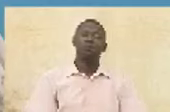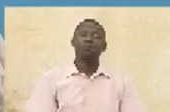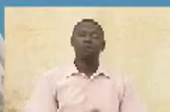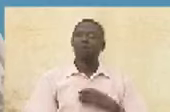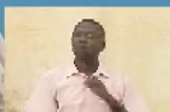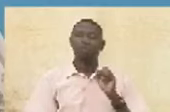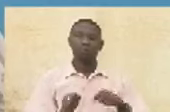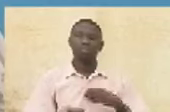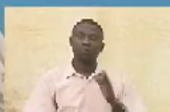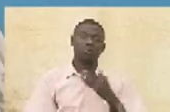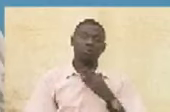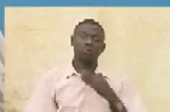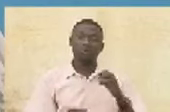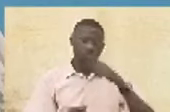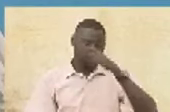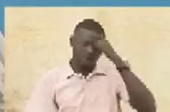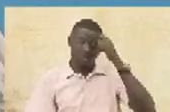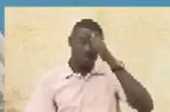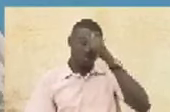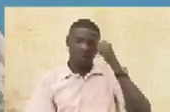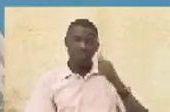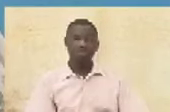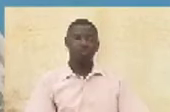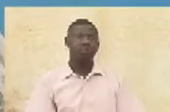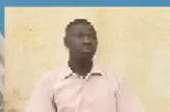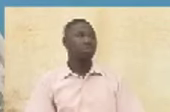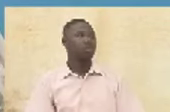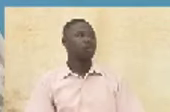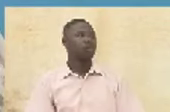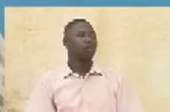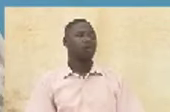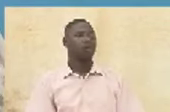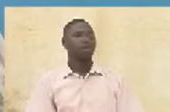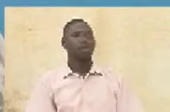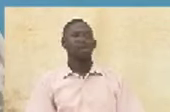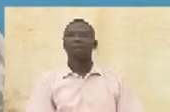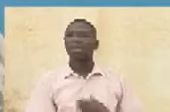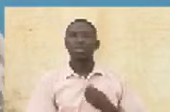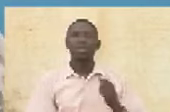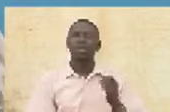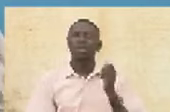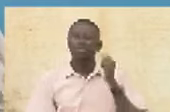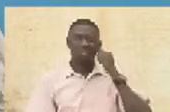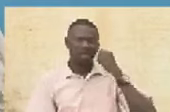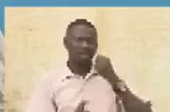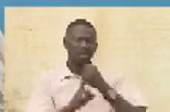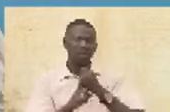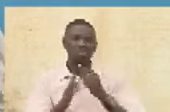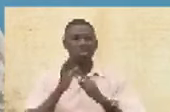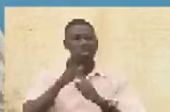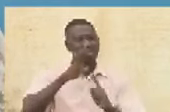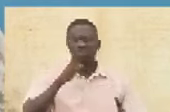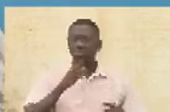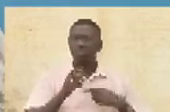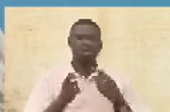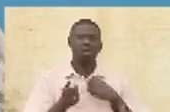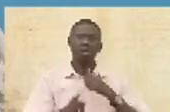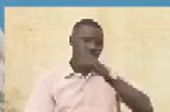go to the rice farm, I can't walk. That has seriously